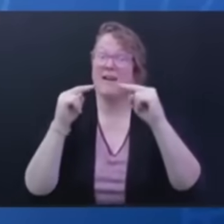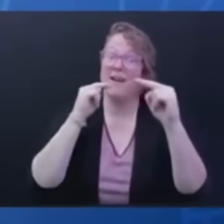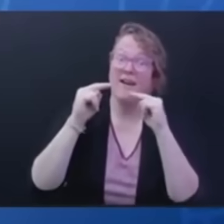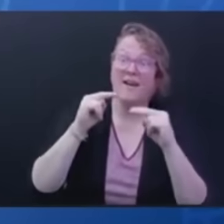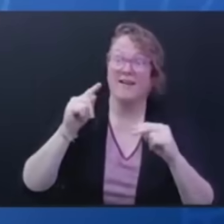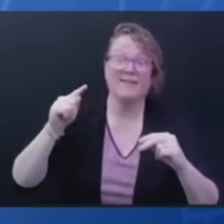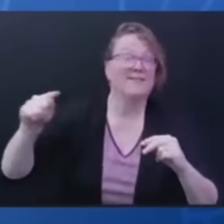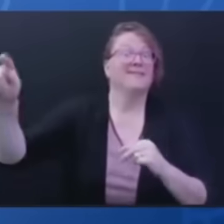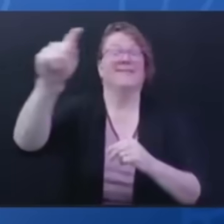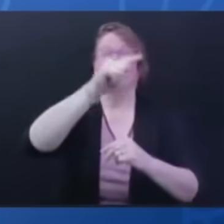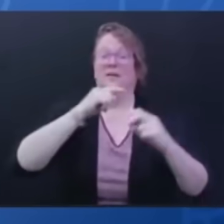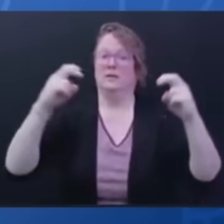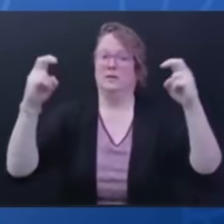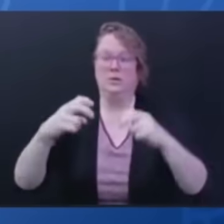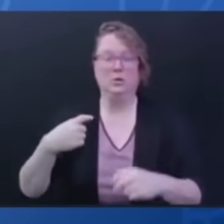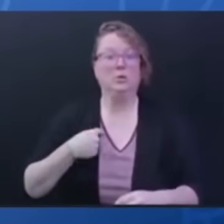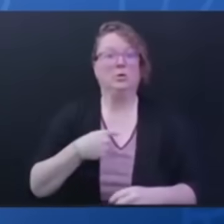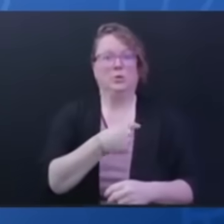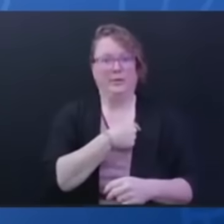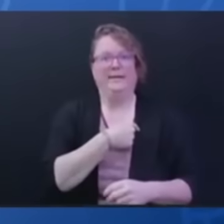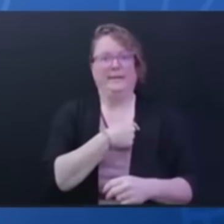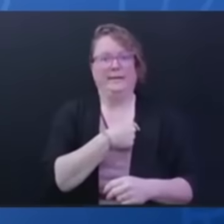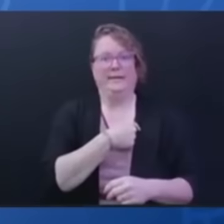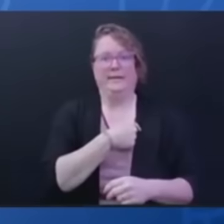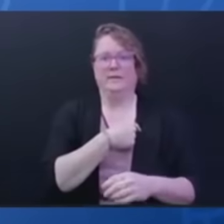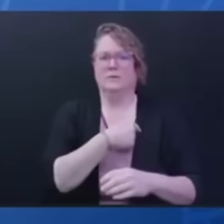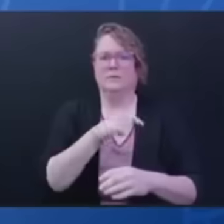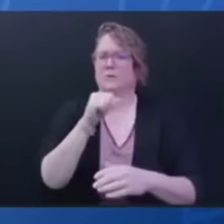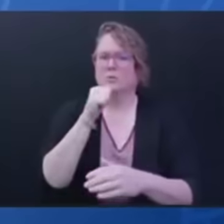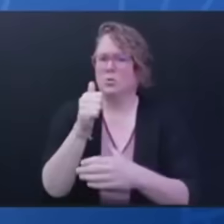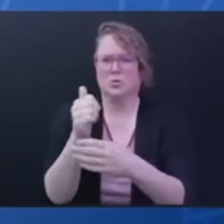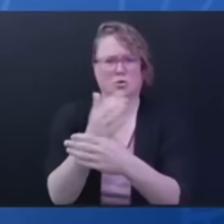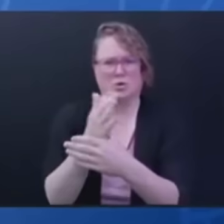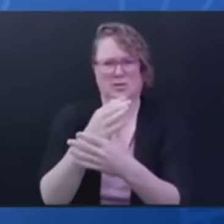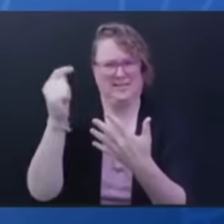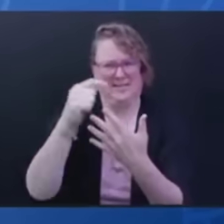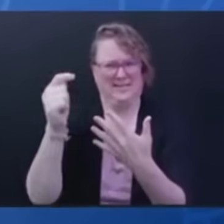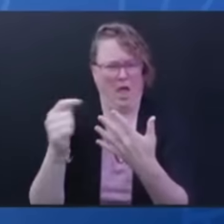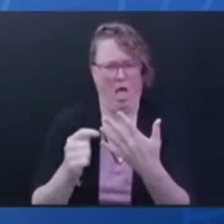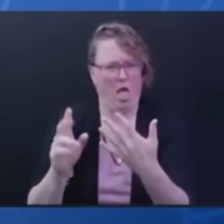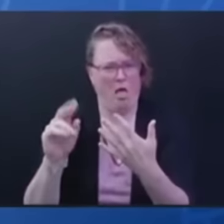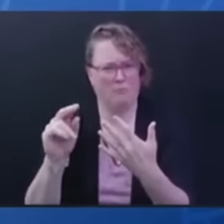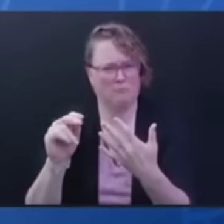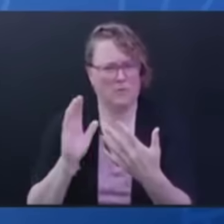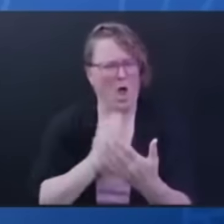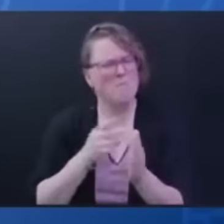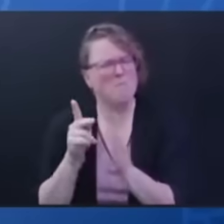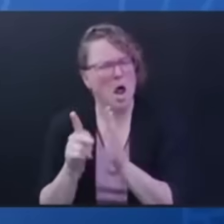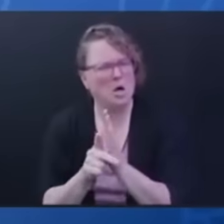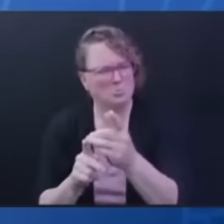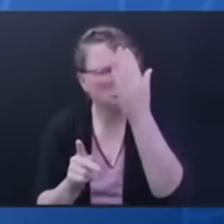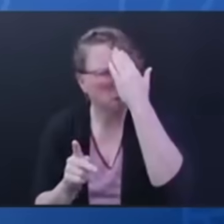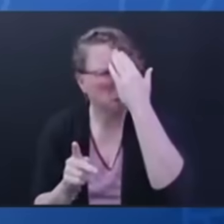going to be speaking about the details. That is certainly our policy. We think it's important to not